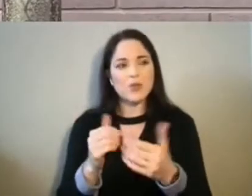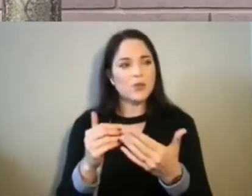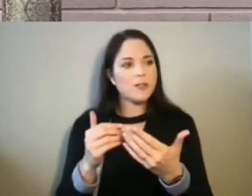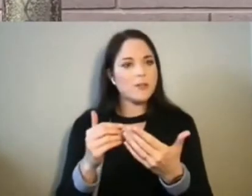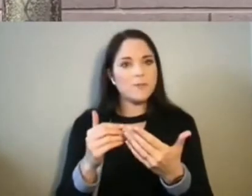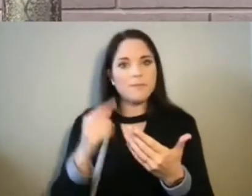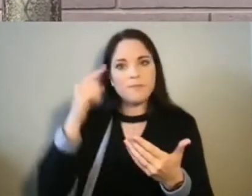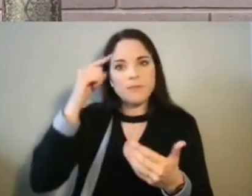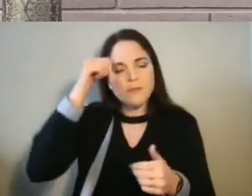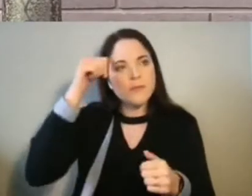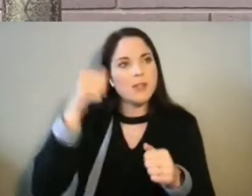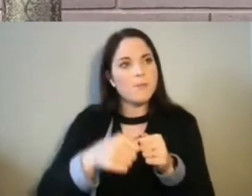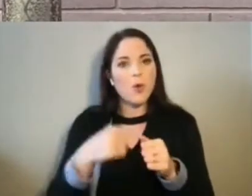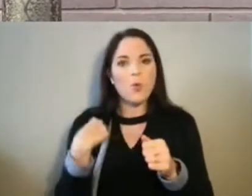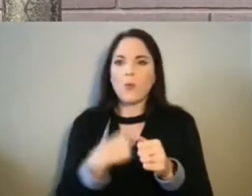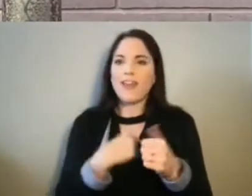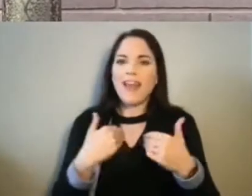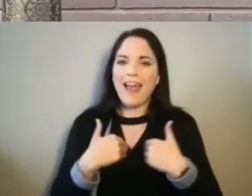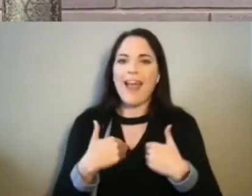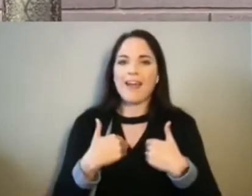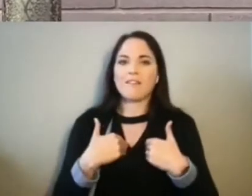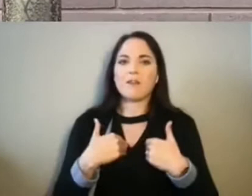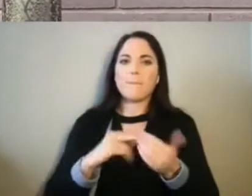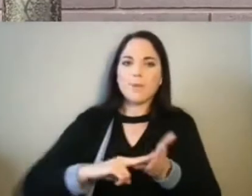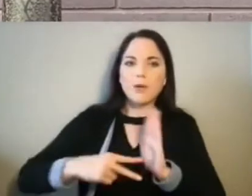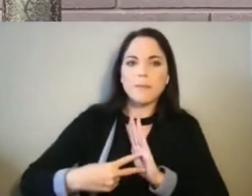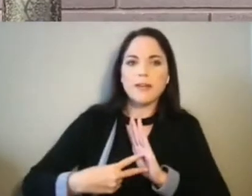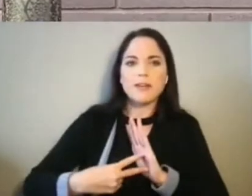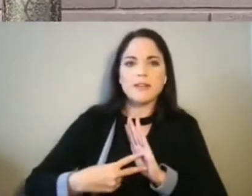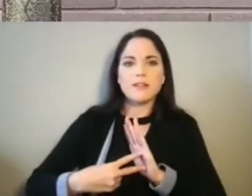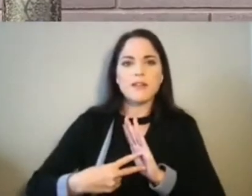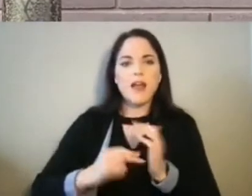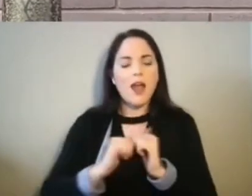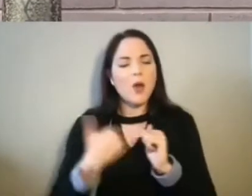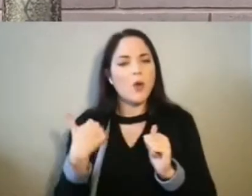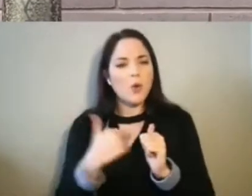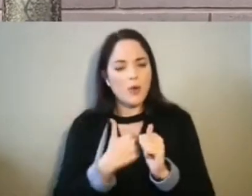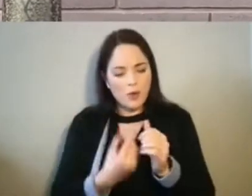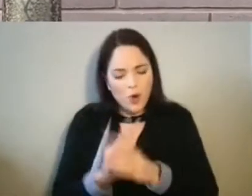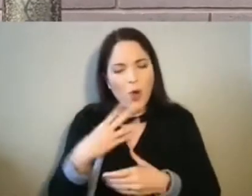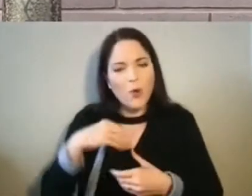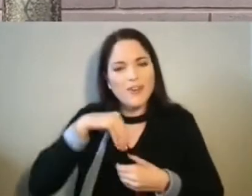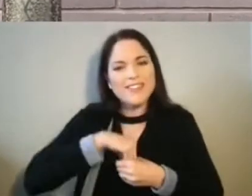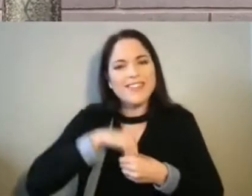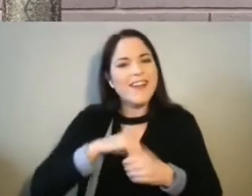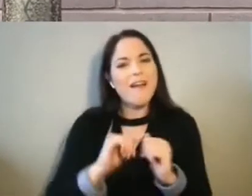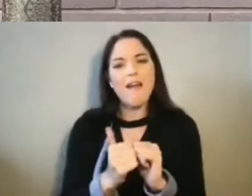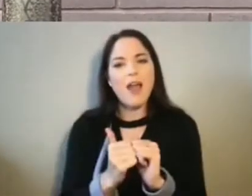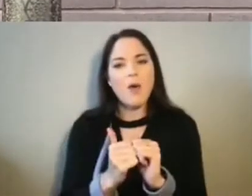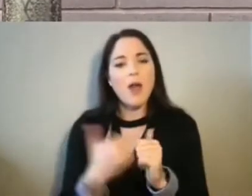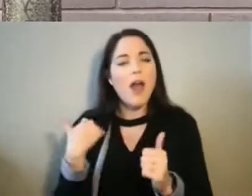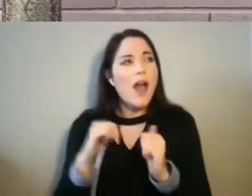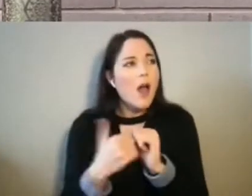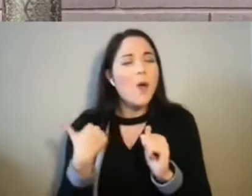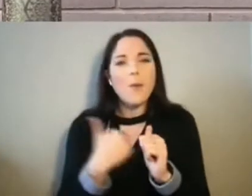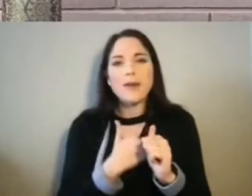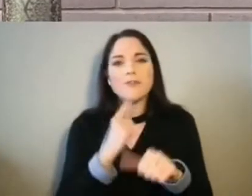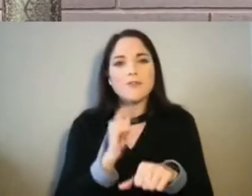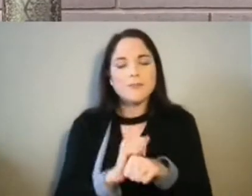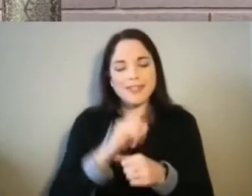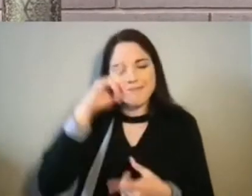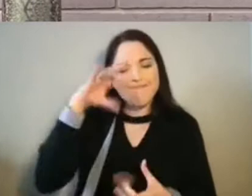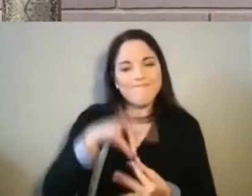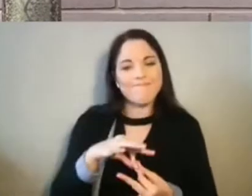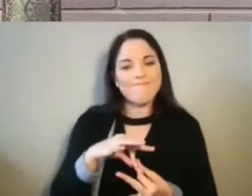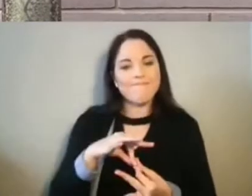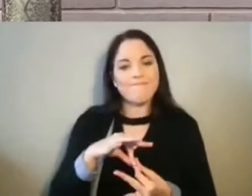with spiritual power? In our scripture today from 1 Samuel 2, 1 through 2, Hannah was